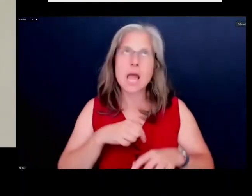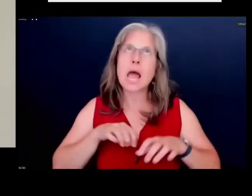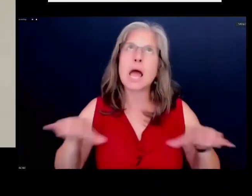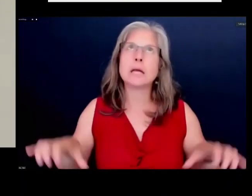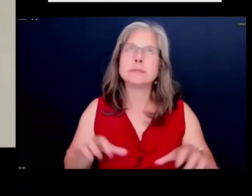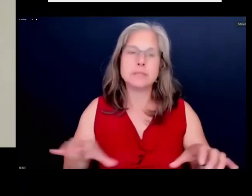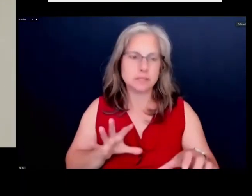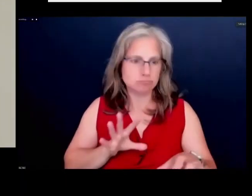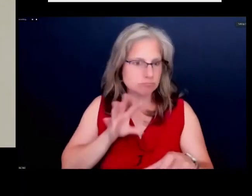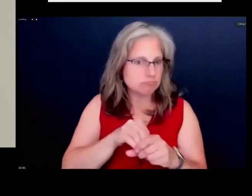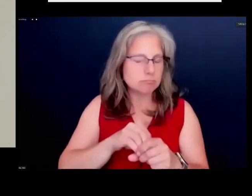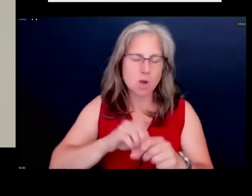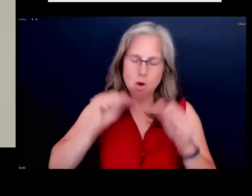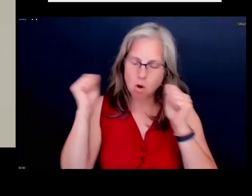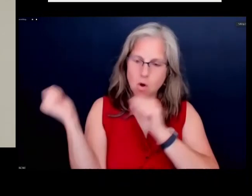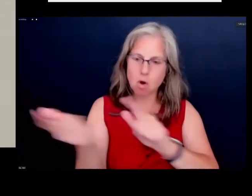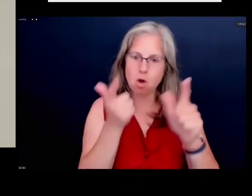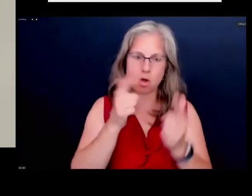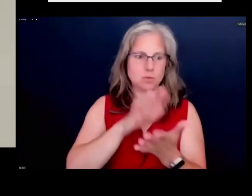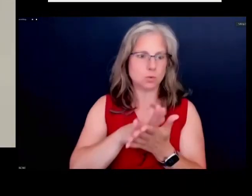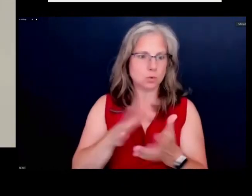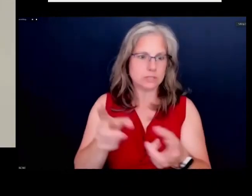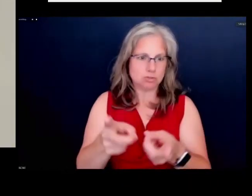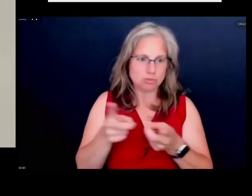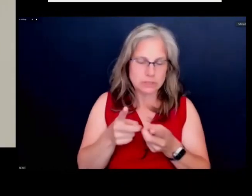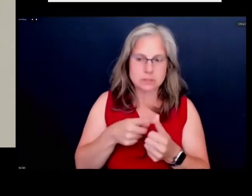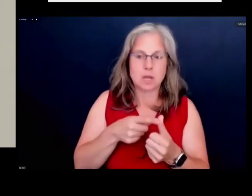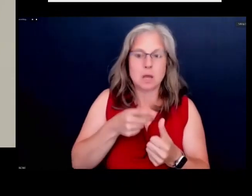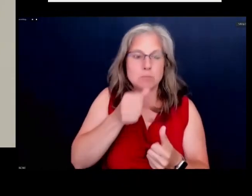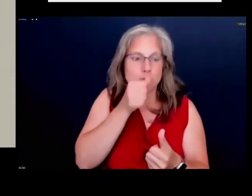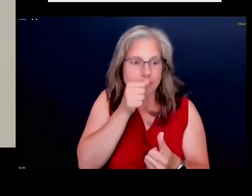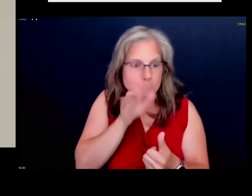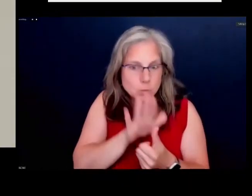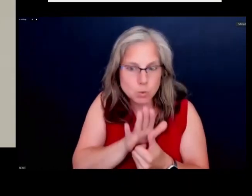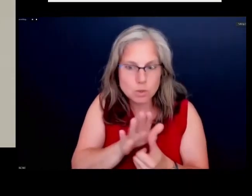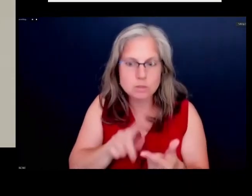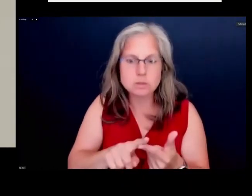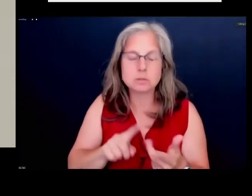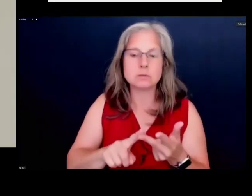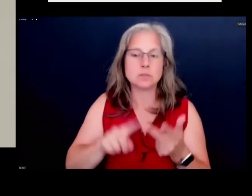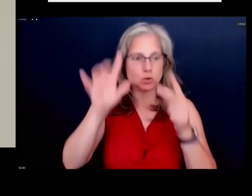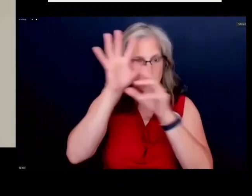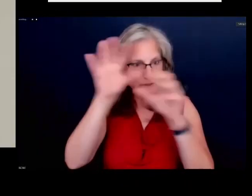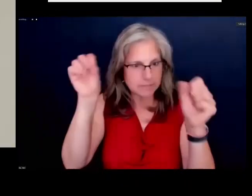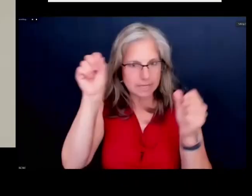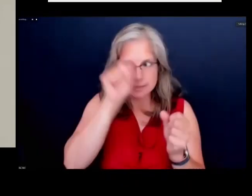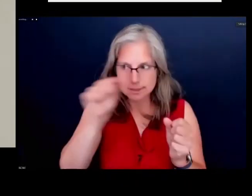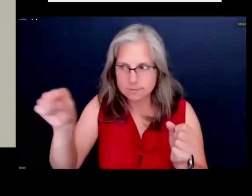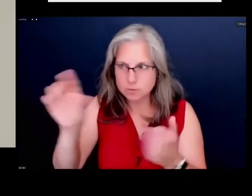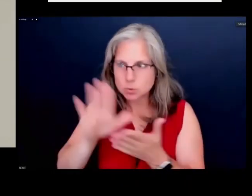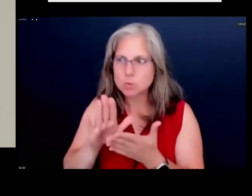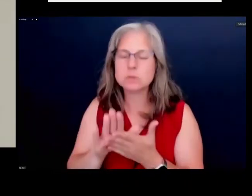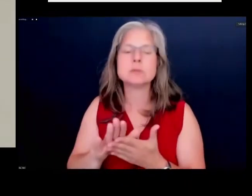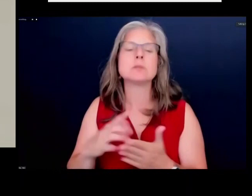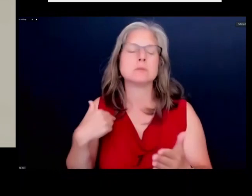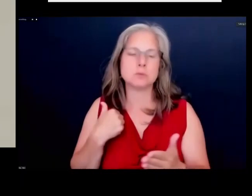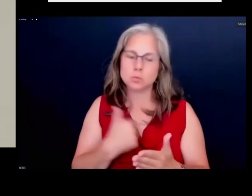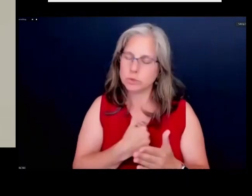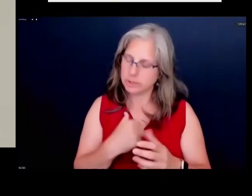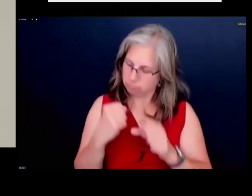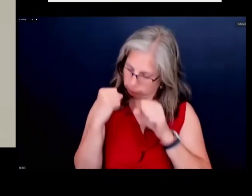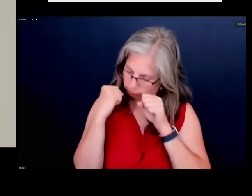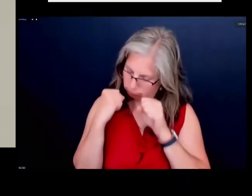Yes, we are actively engaging with all school districts, with private schools, with the superintendents,